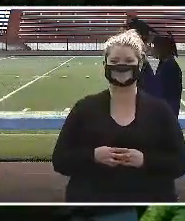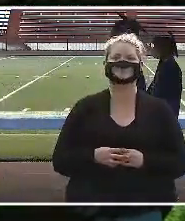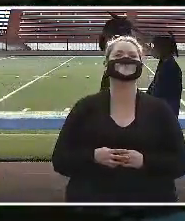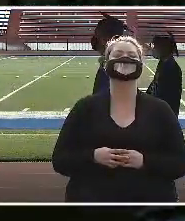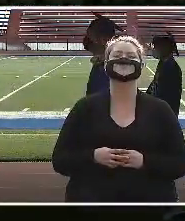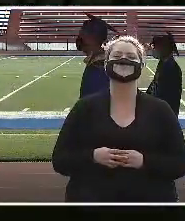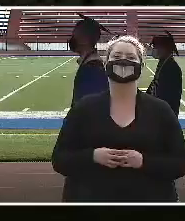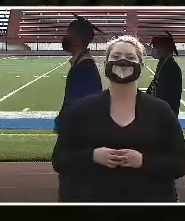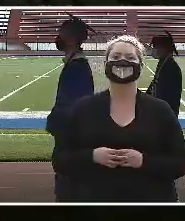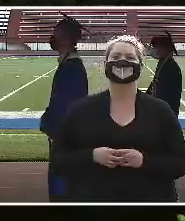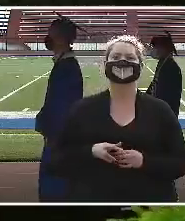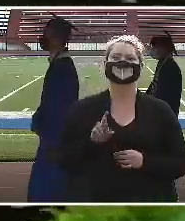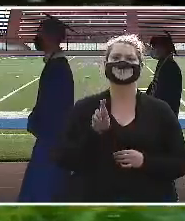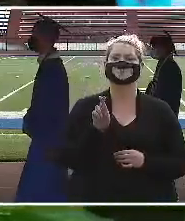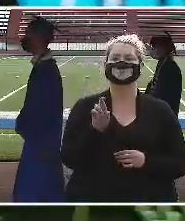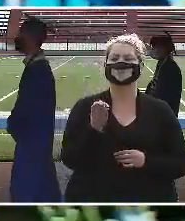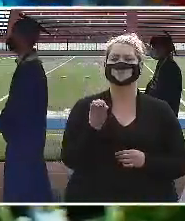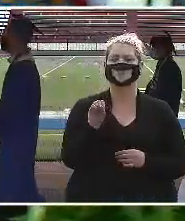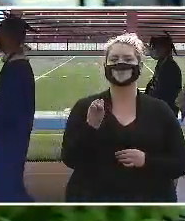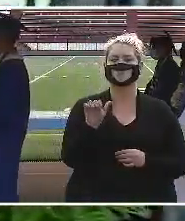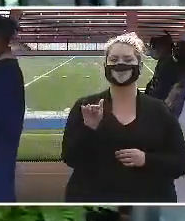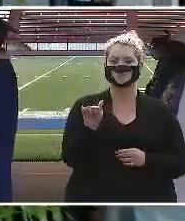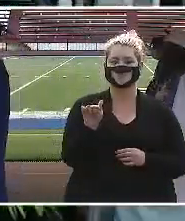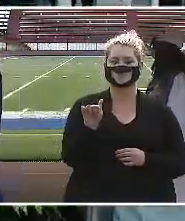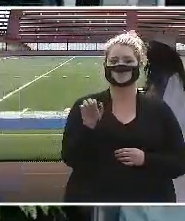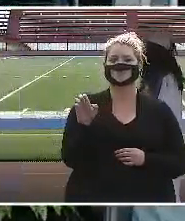Rosa Aranga Lopez.